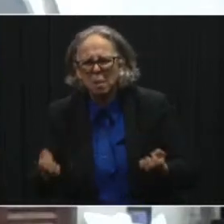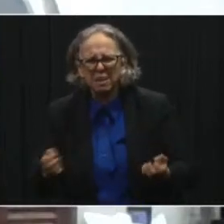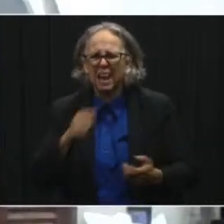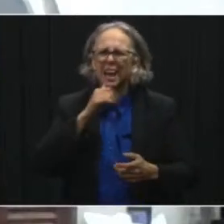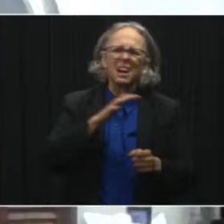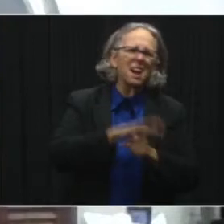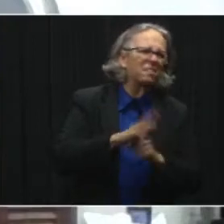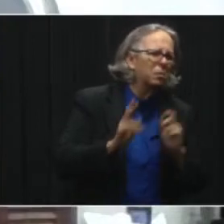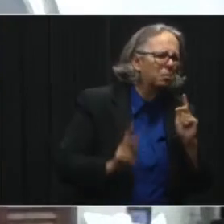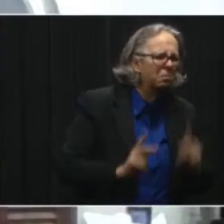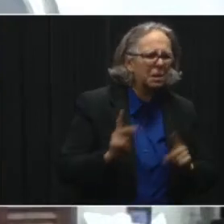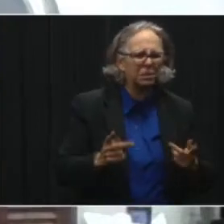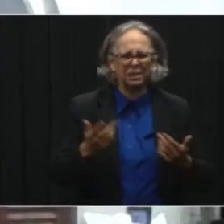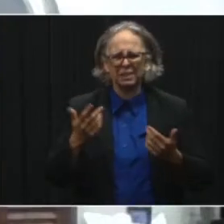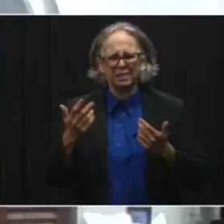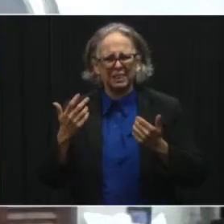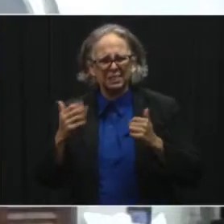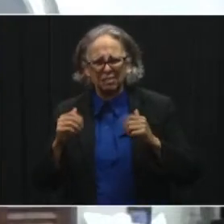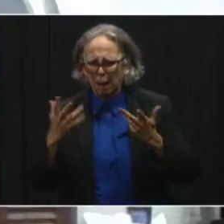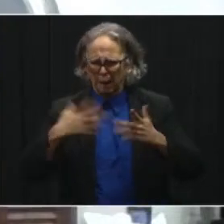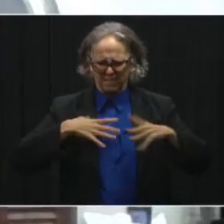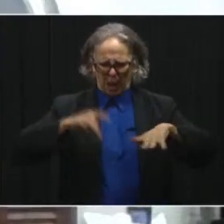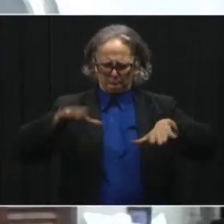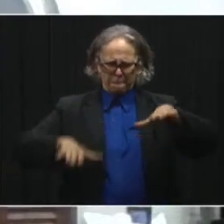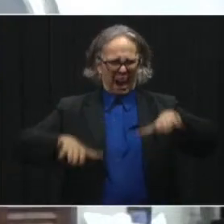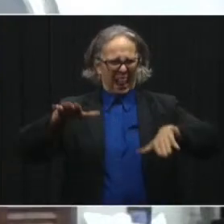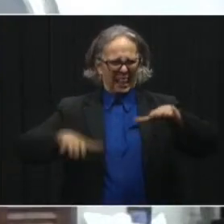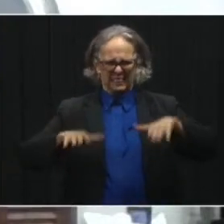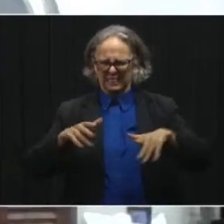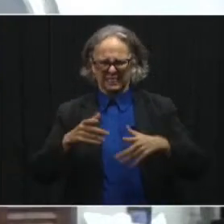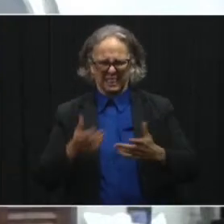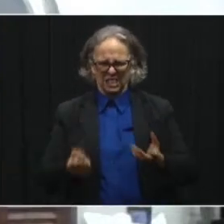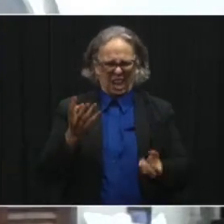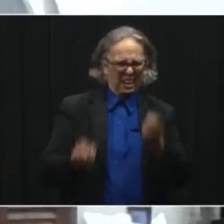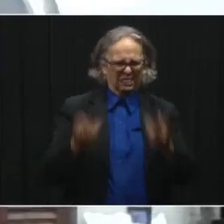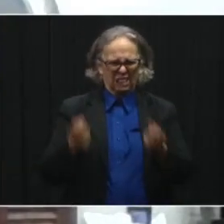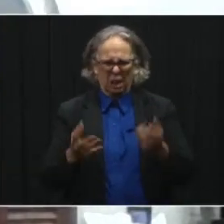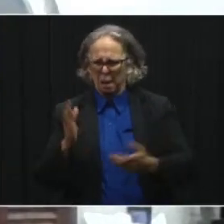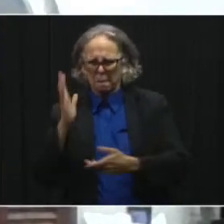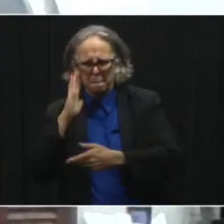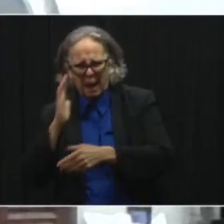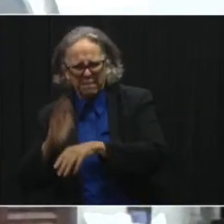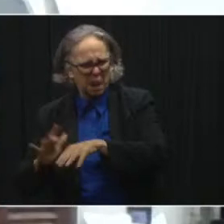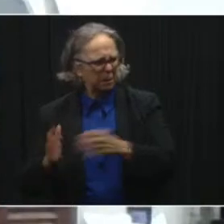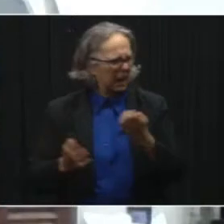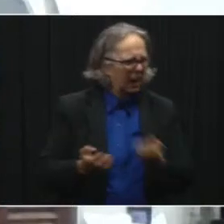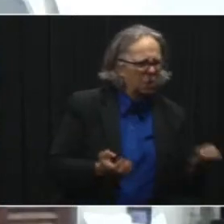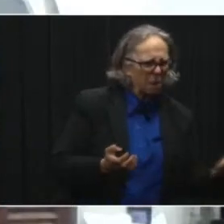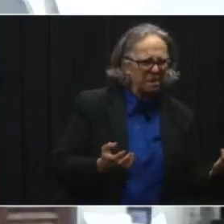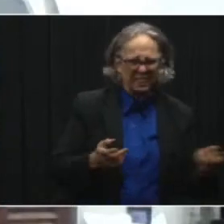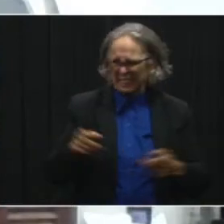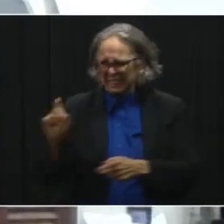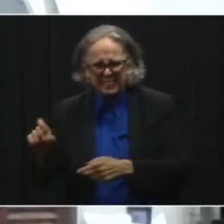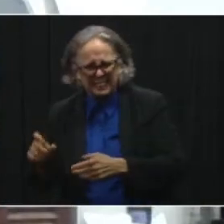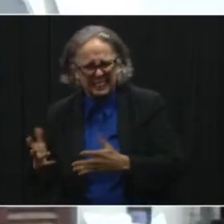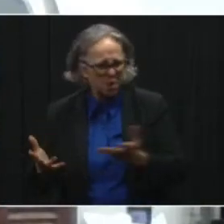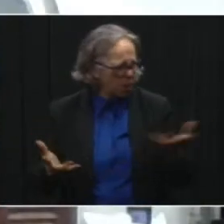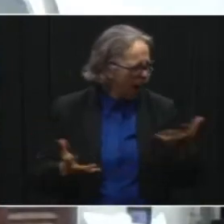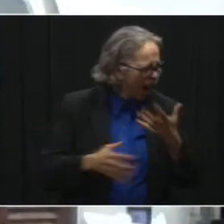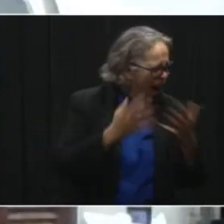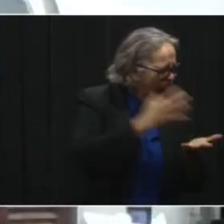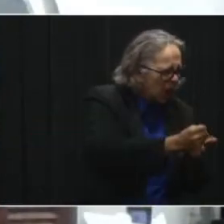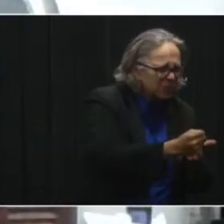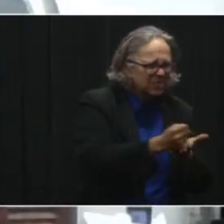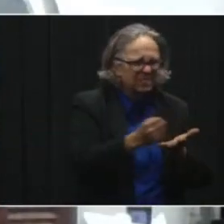that we play every day with beds, with equipment. You know, this one needs a high flow. Well, we're out of high flow. What can we